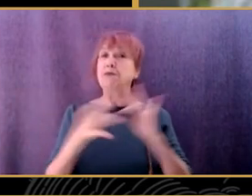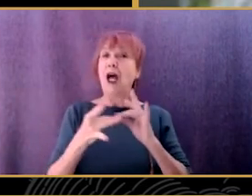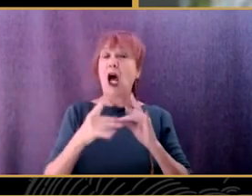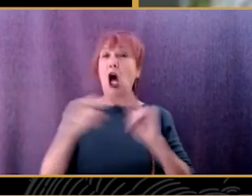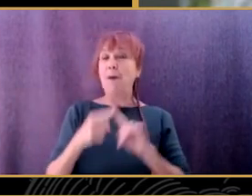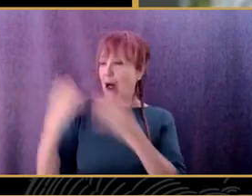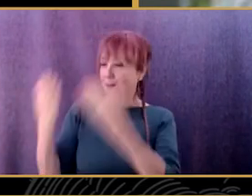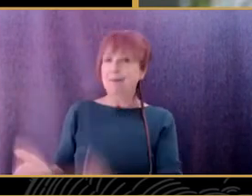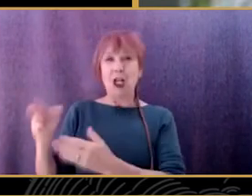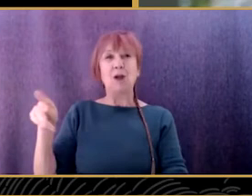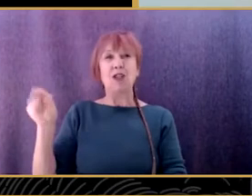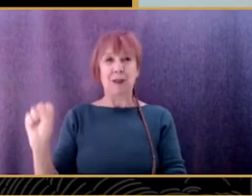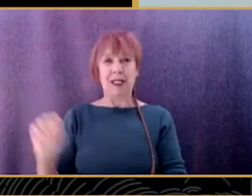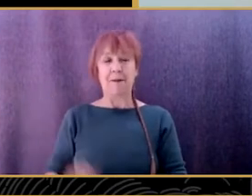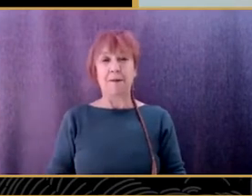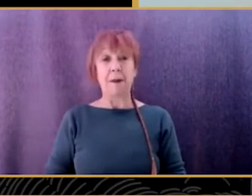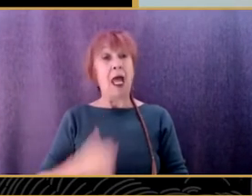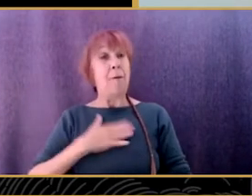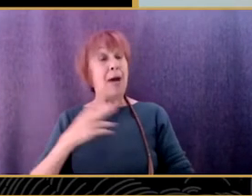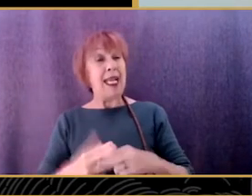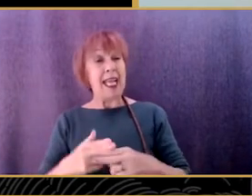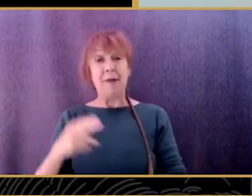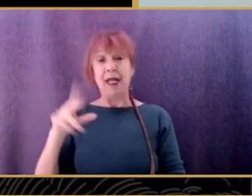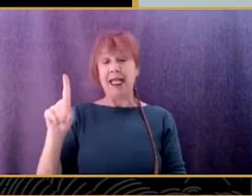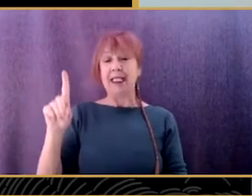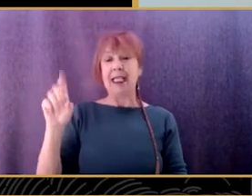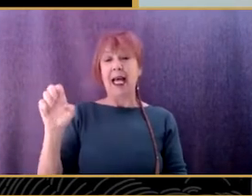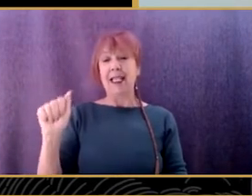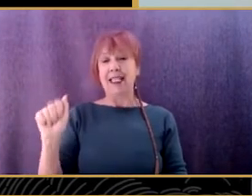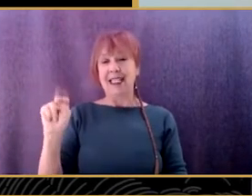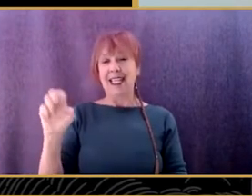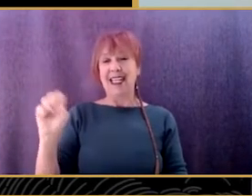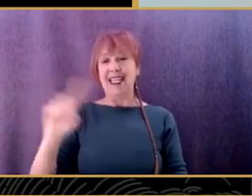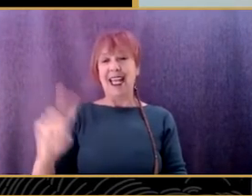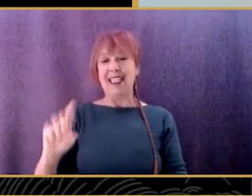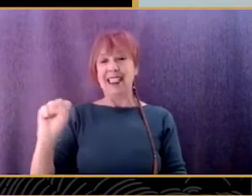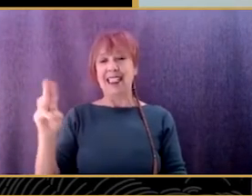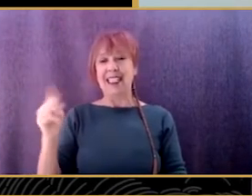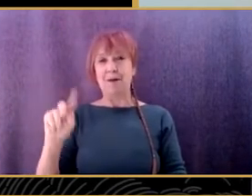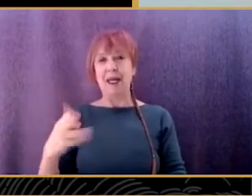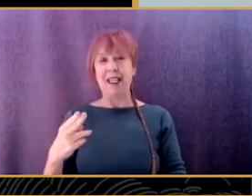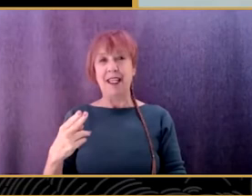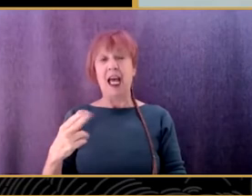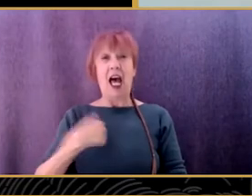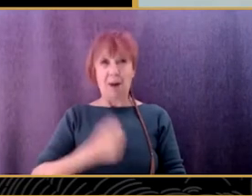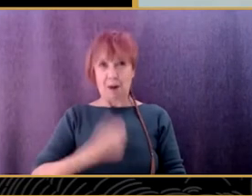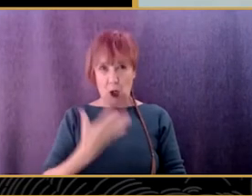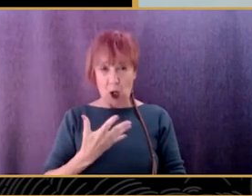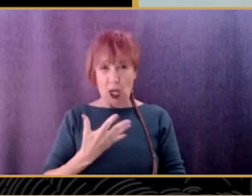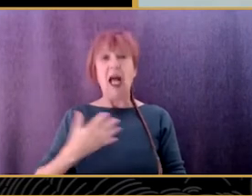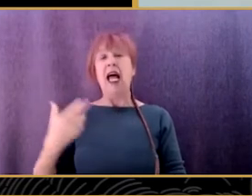2021 Lilly Prize My name is Danez Smith I'm a poet My pronouns are they,